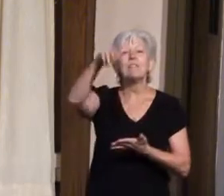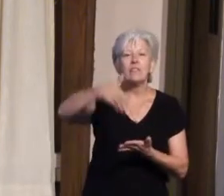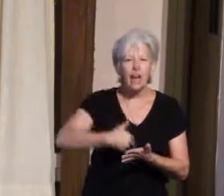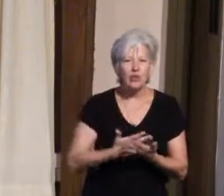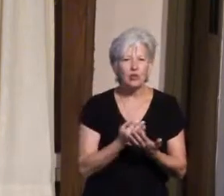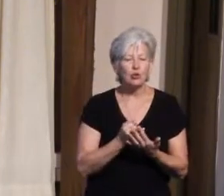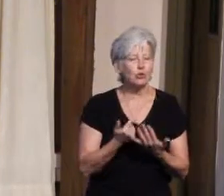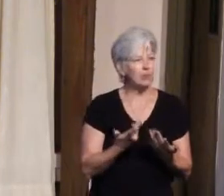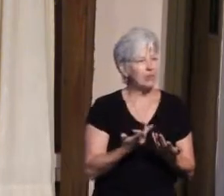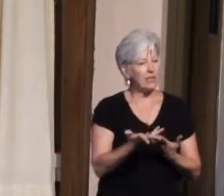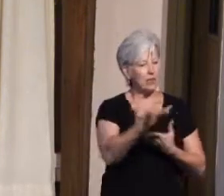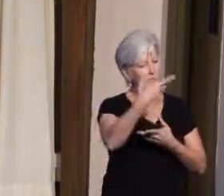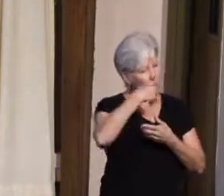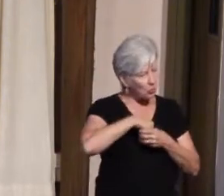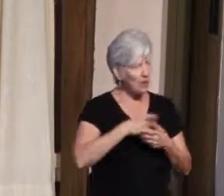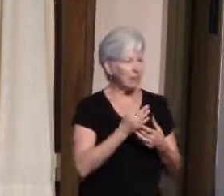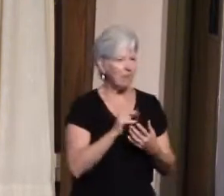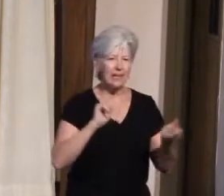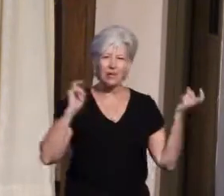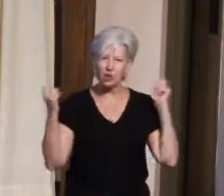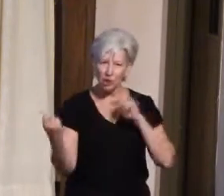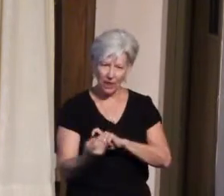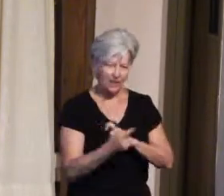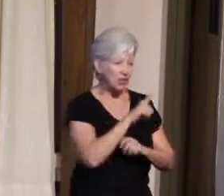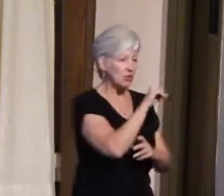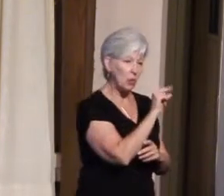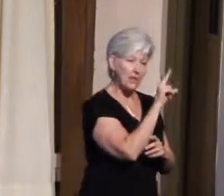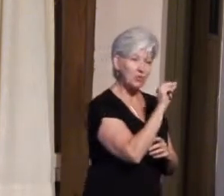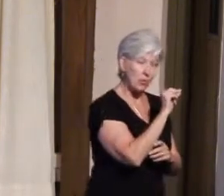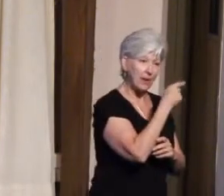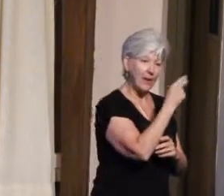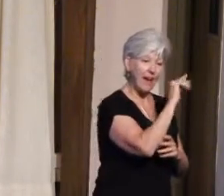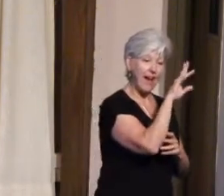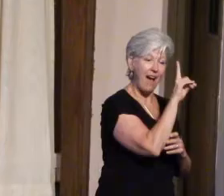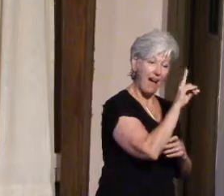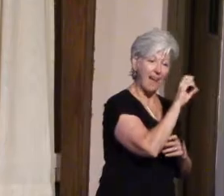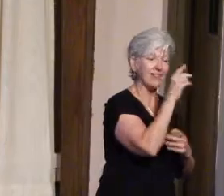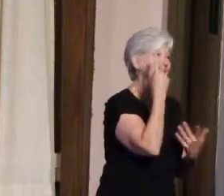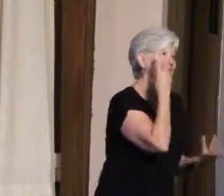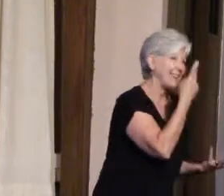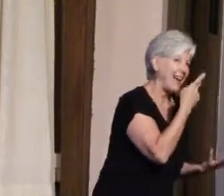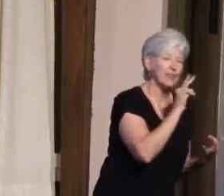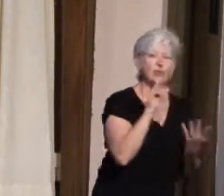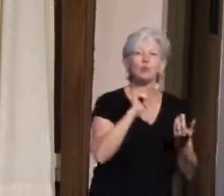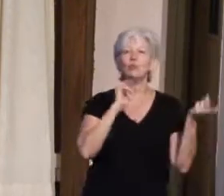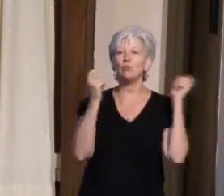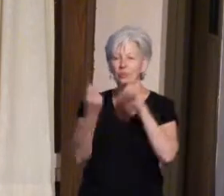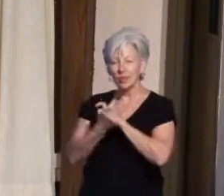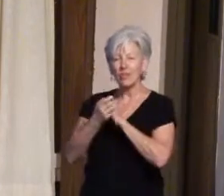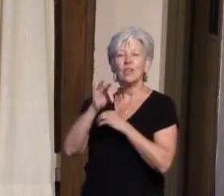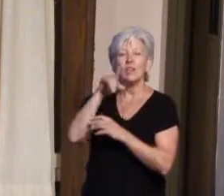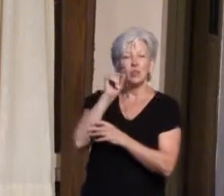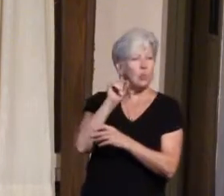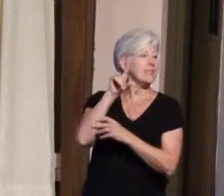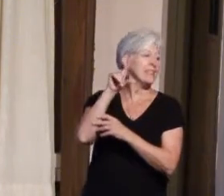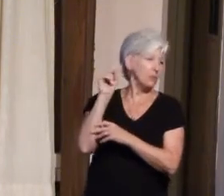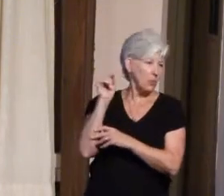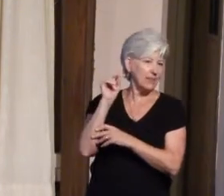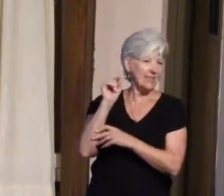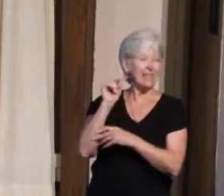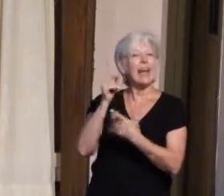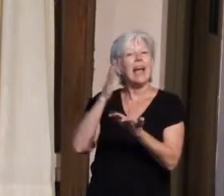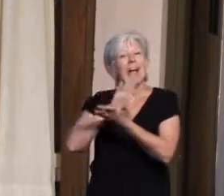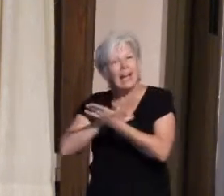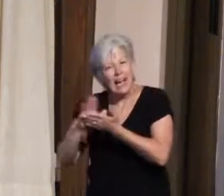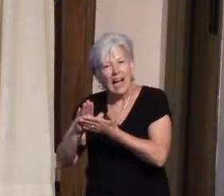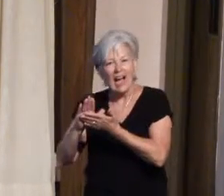kindsight. Join me in changing our basic fundamental belief that mistakes are bad and sin is evil to a